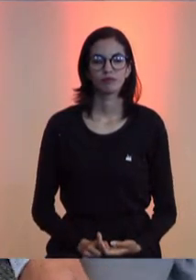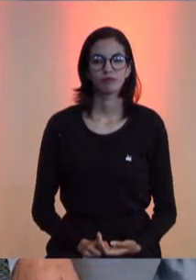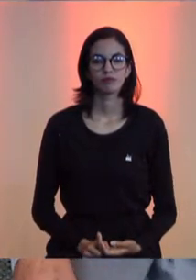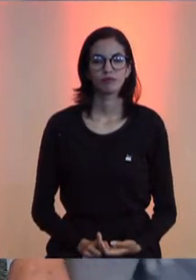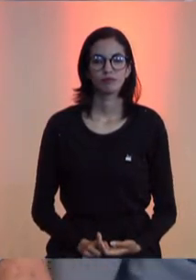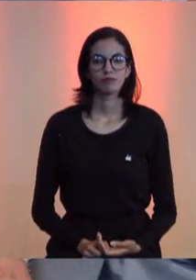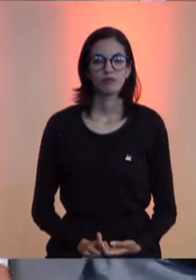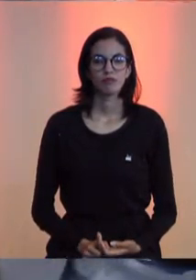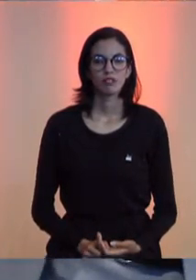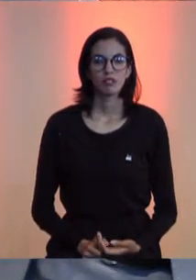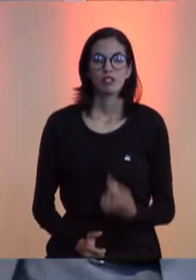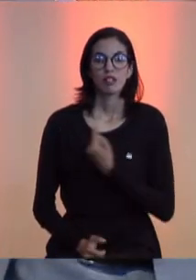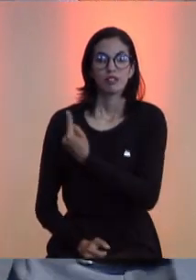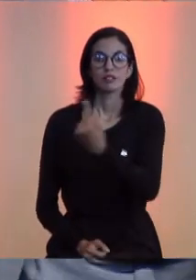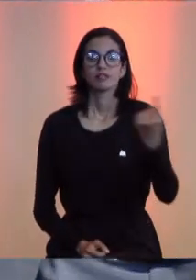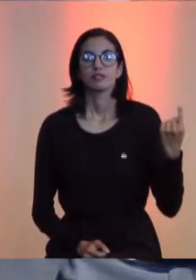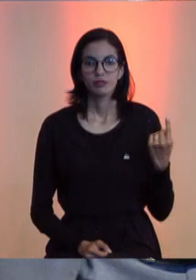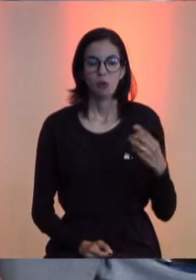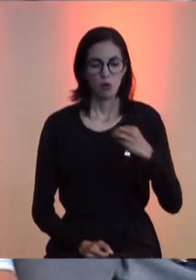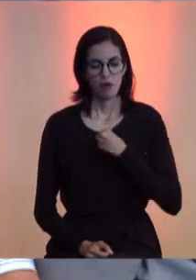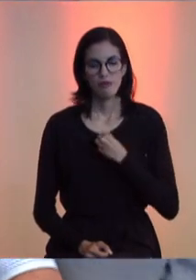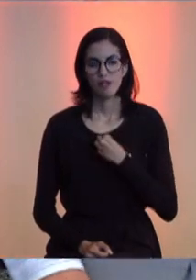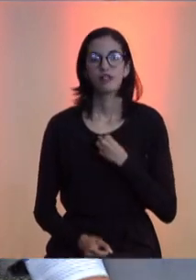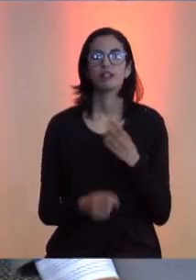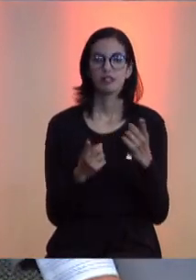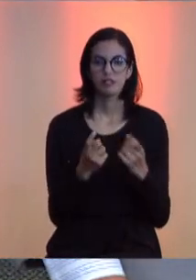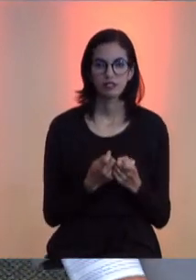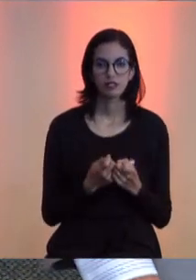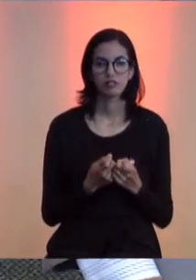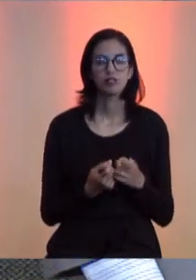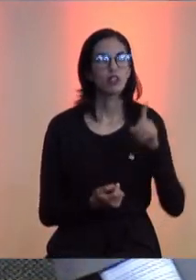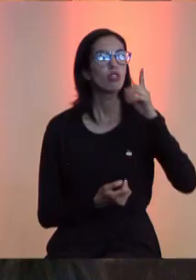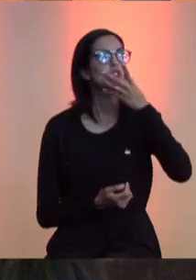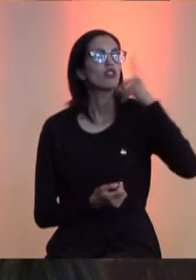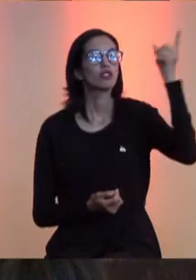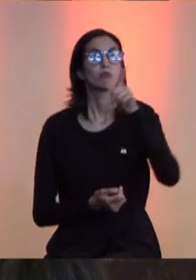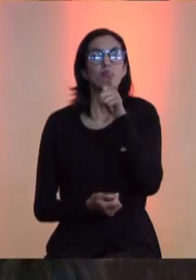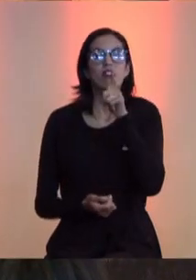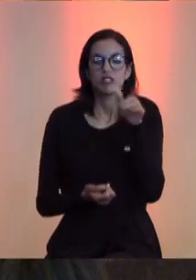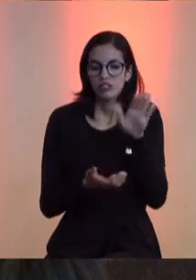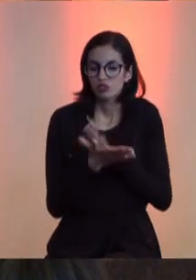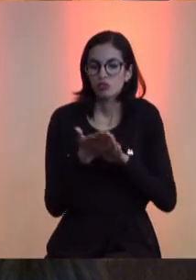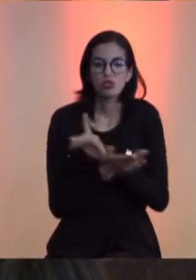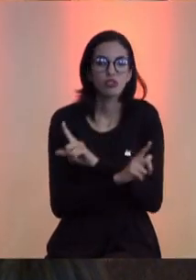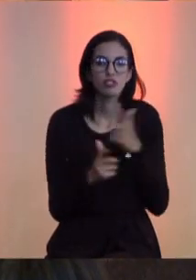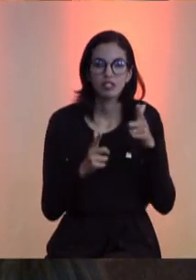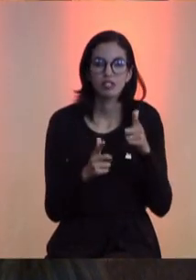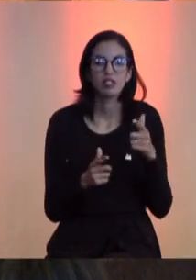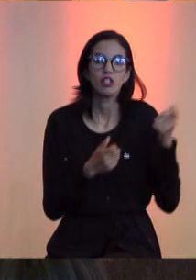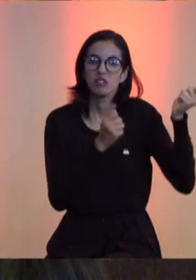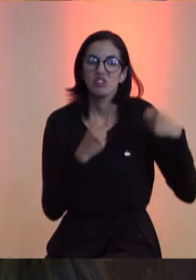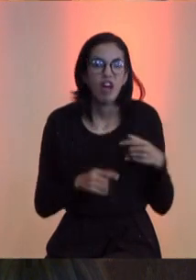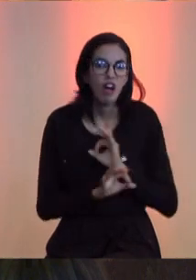faith. Necesitas esta fe del aún si no. Let's go into the lives of Shadrach, Meshach, and